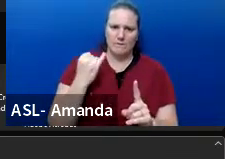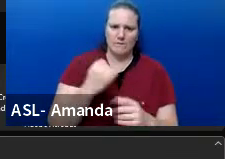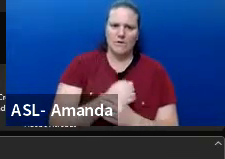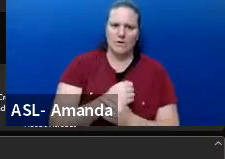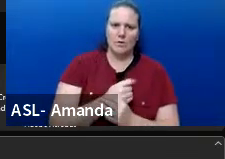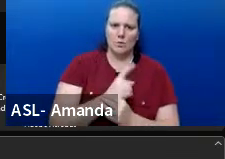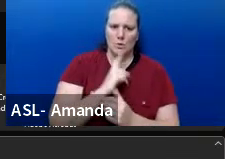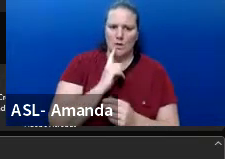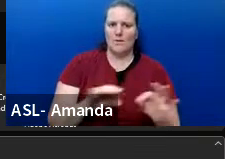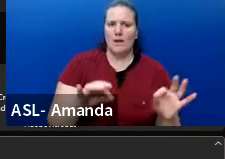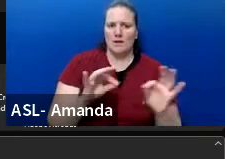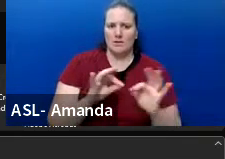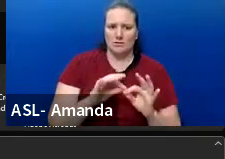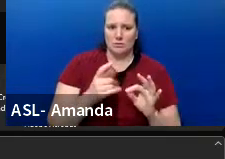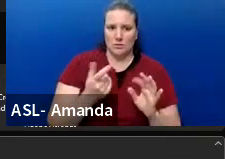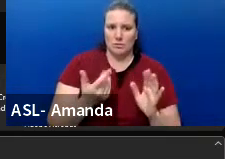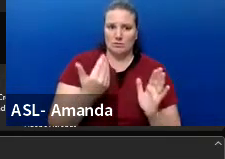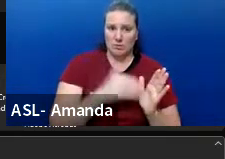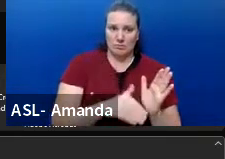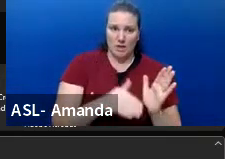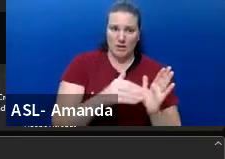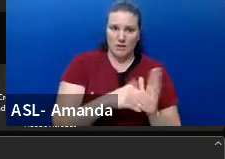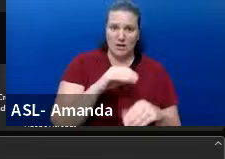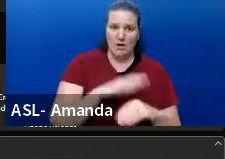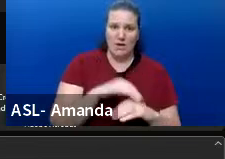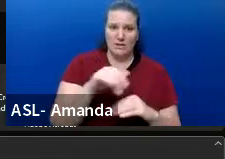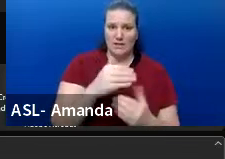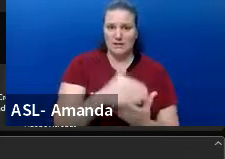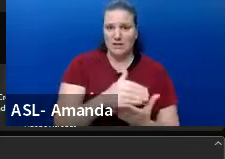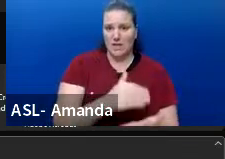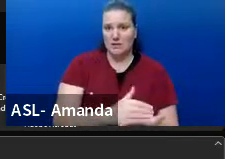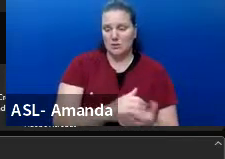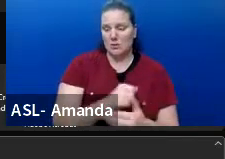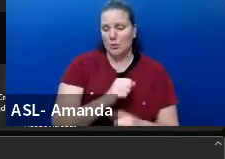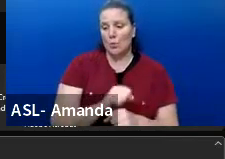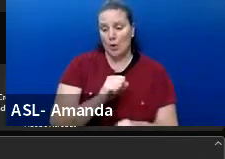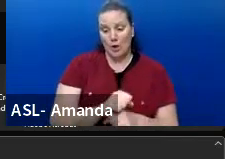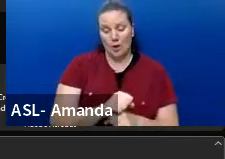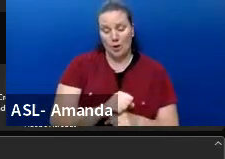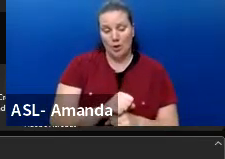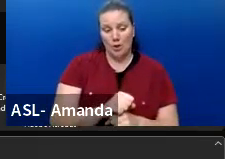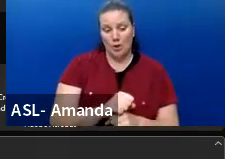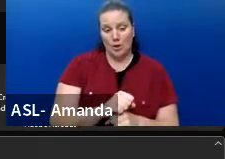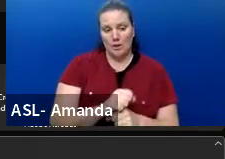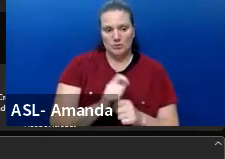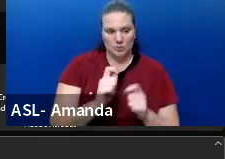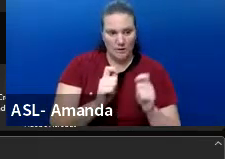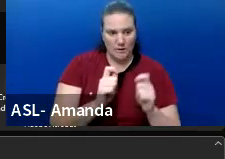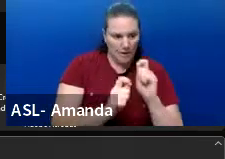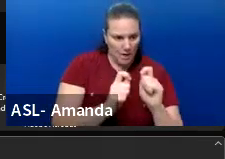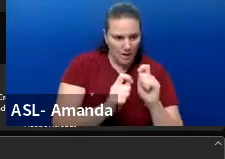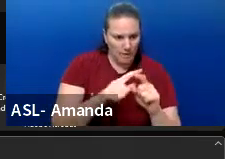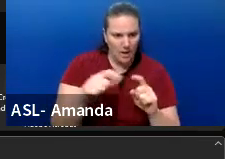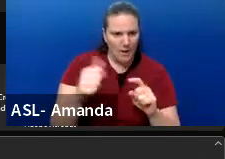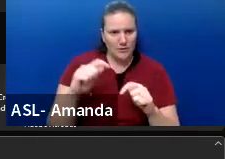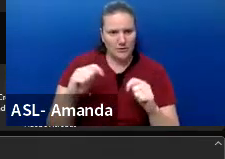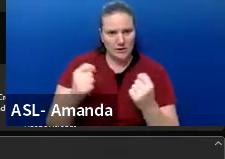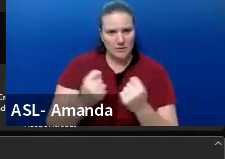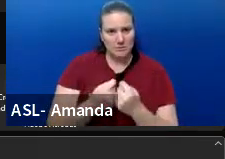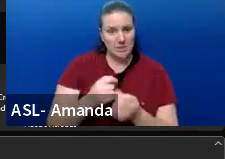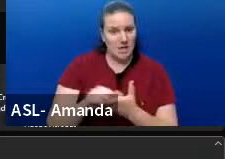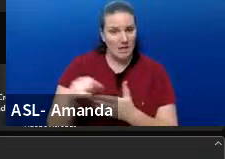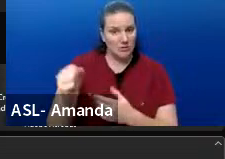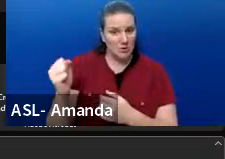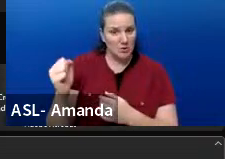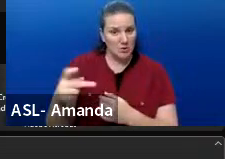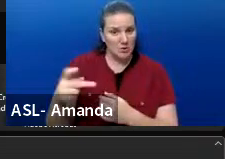matters whether we're being redundant in this list or not, because the work is being refined by these other teams. And is that okay that